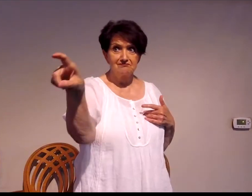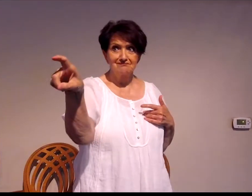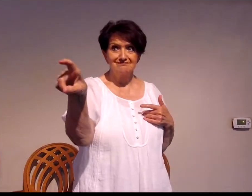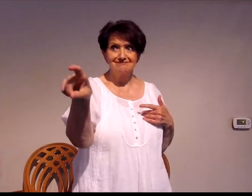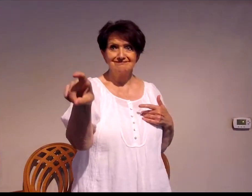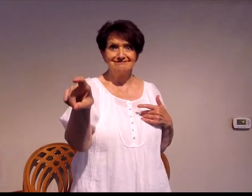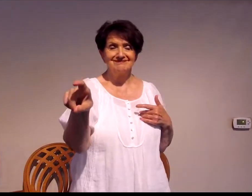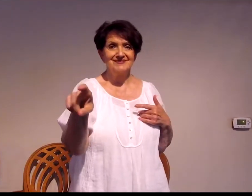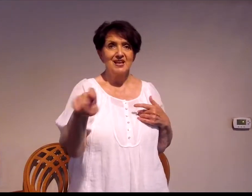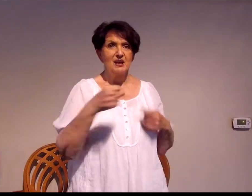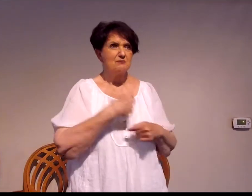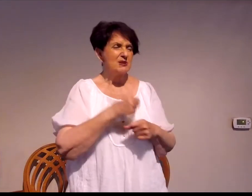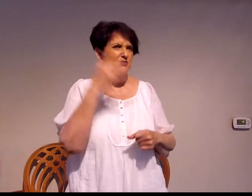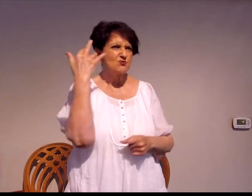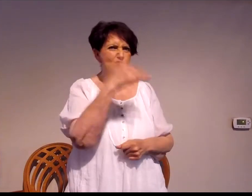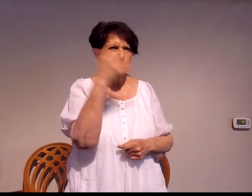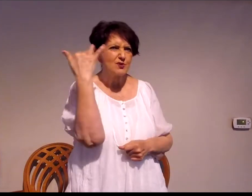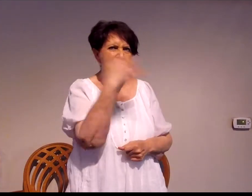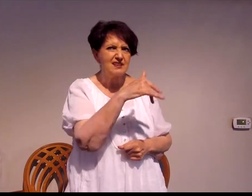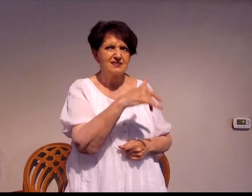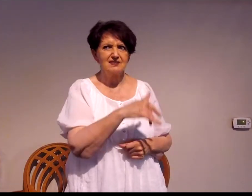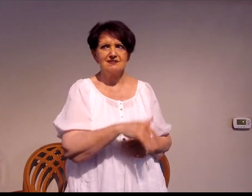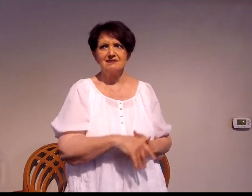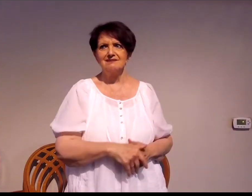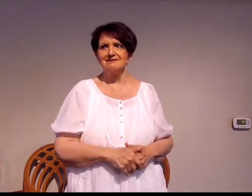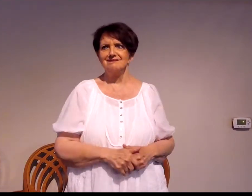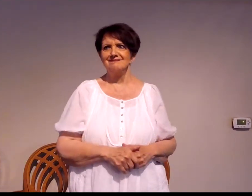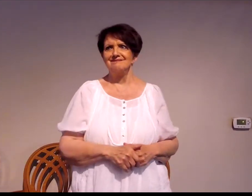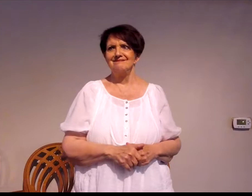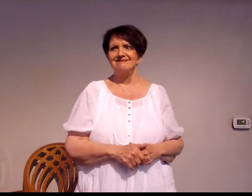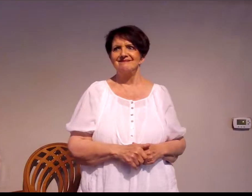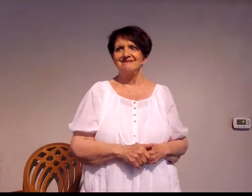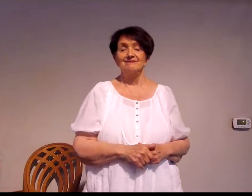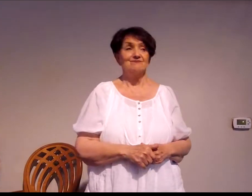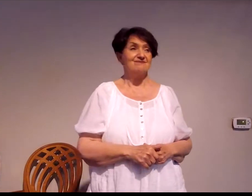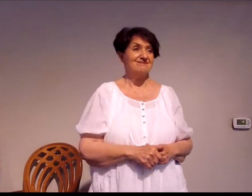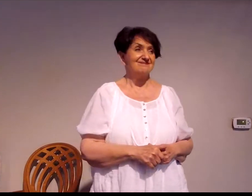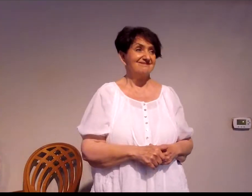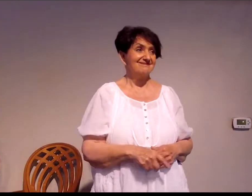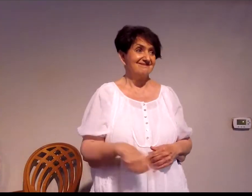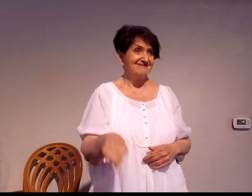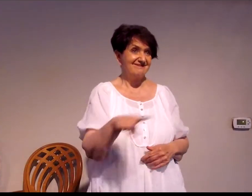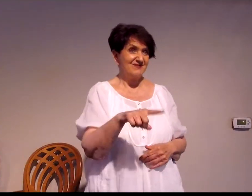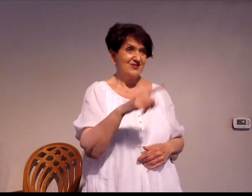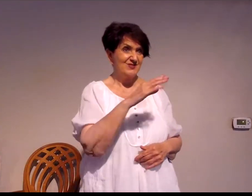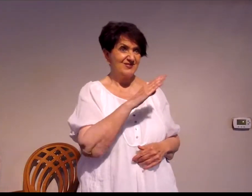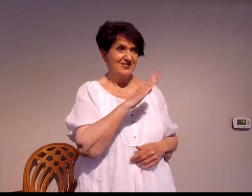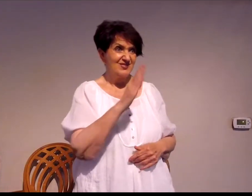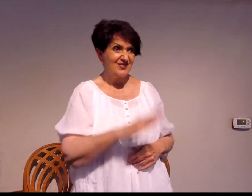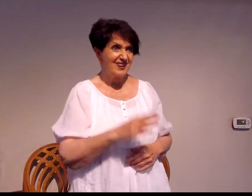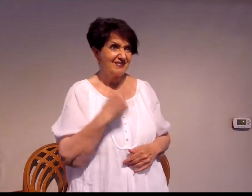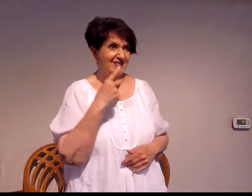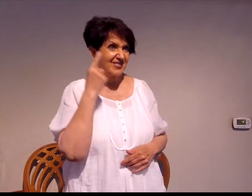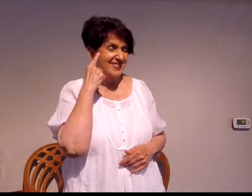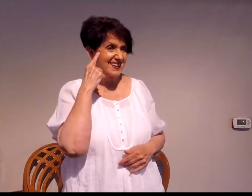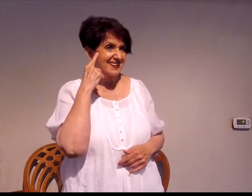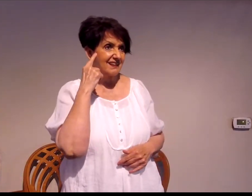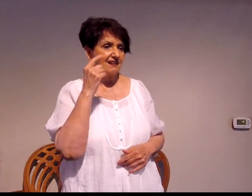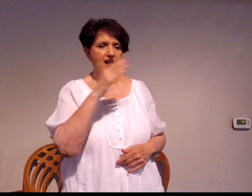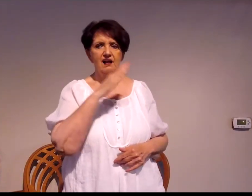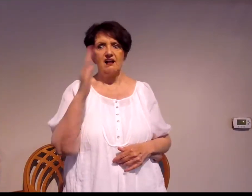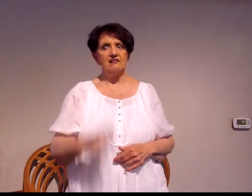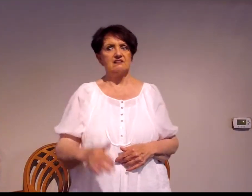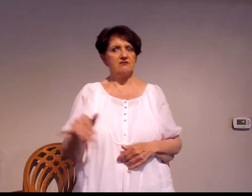That make you crazy. So, did you ever think growing up about your parents like, "I'll never be